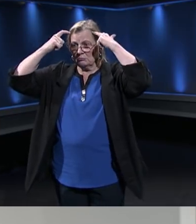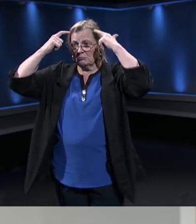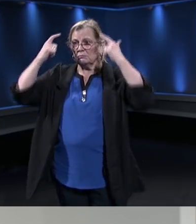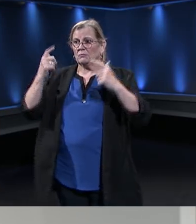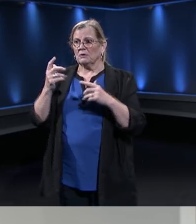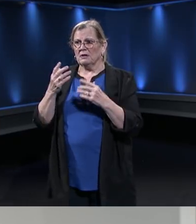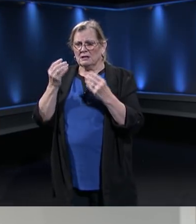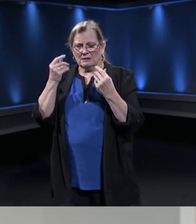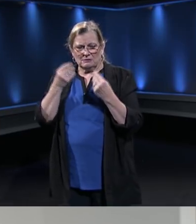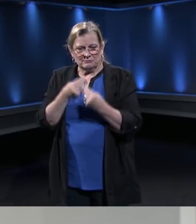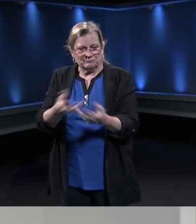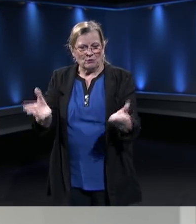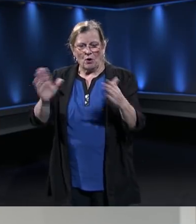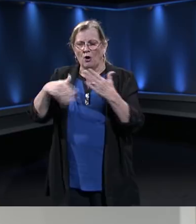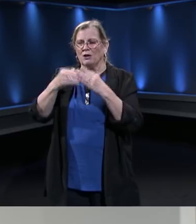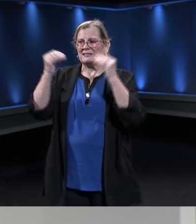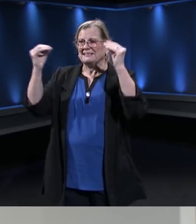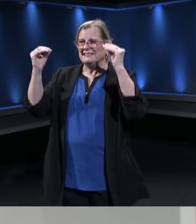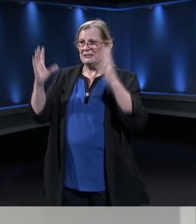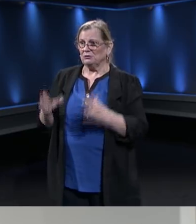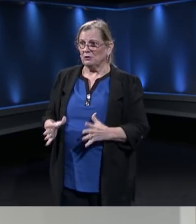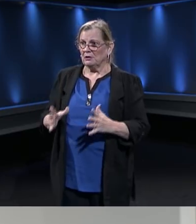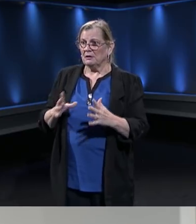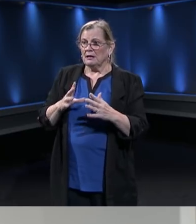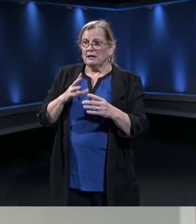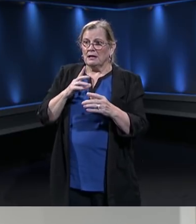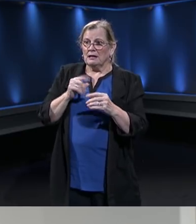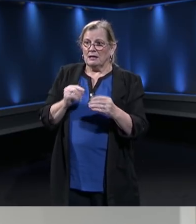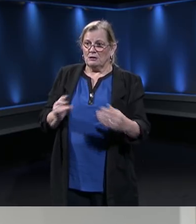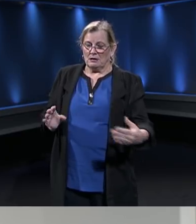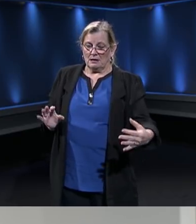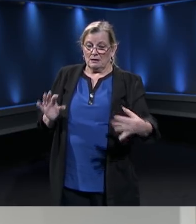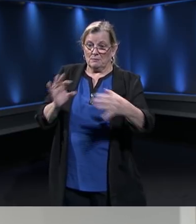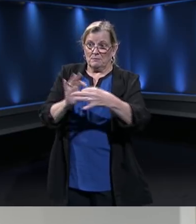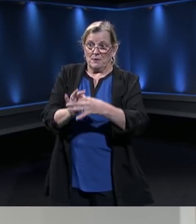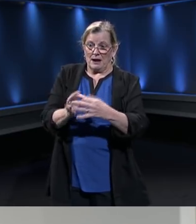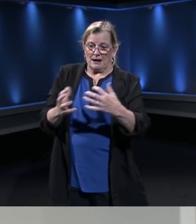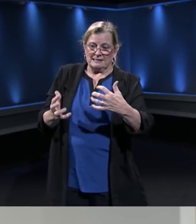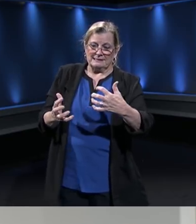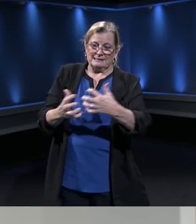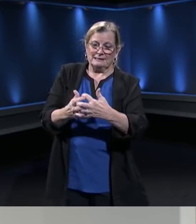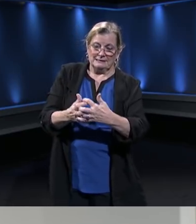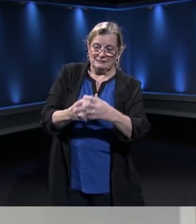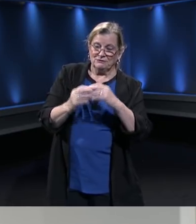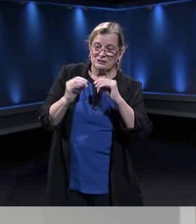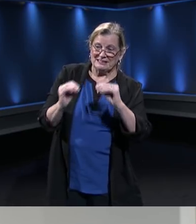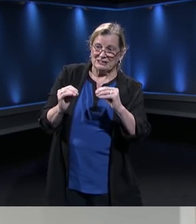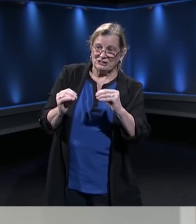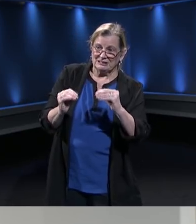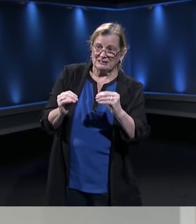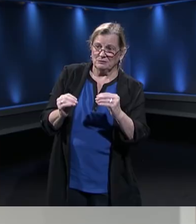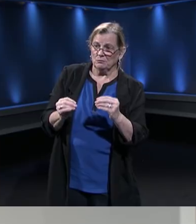framework into a lot of our instructional pacing guides so that you're actually doing social